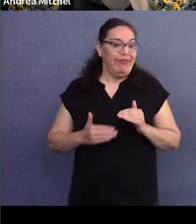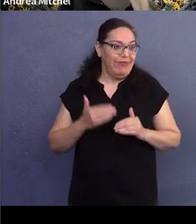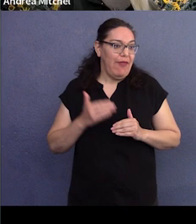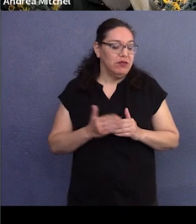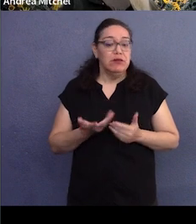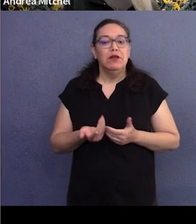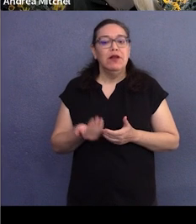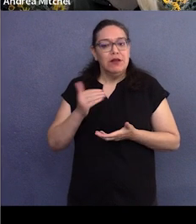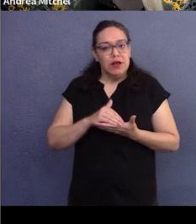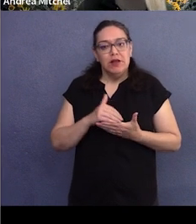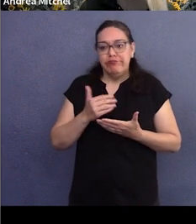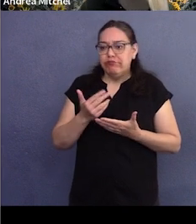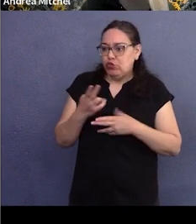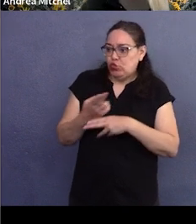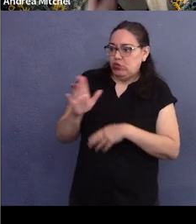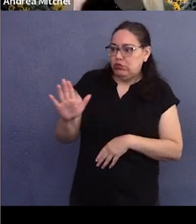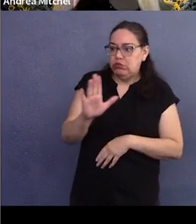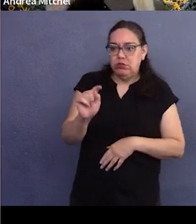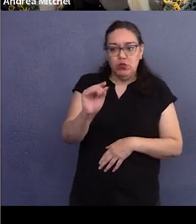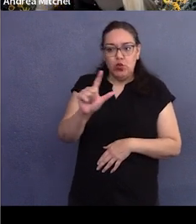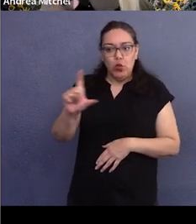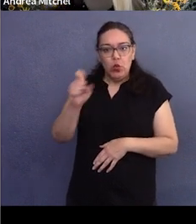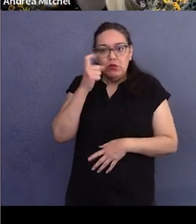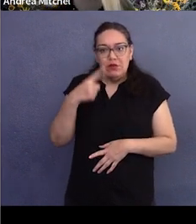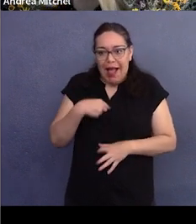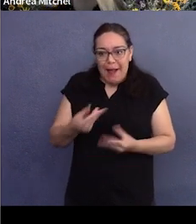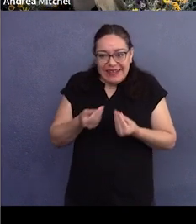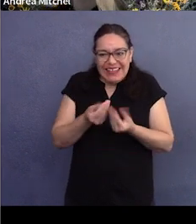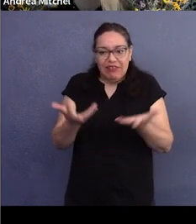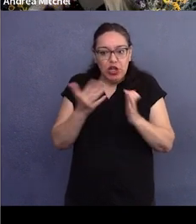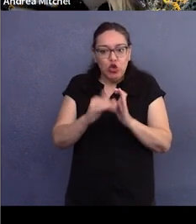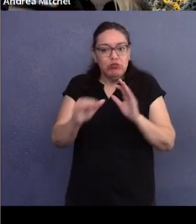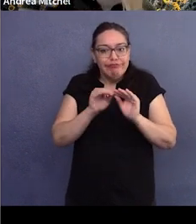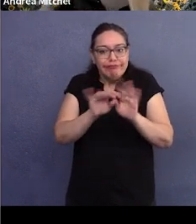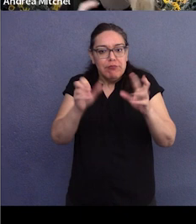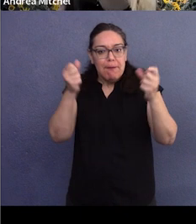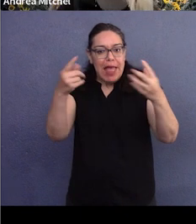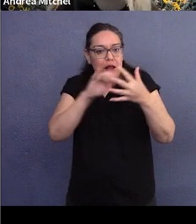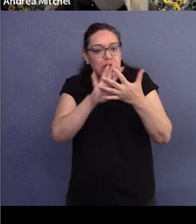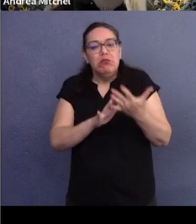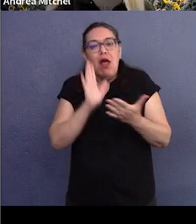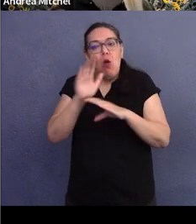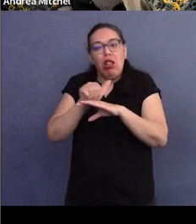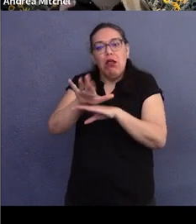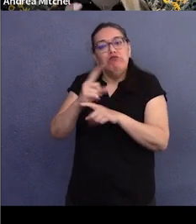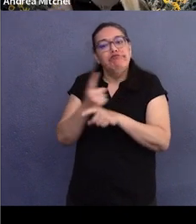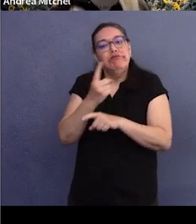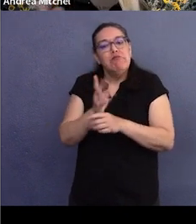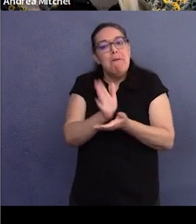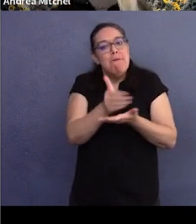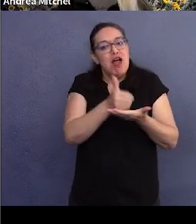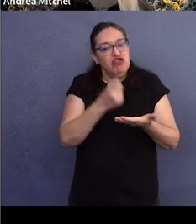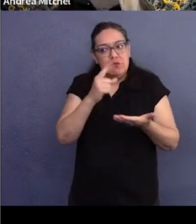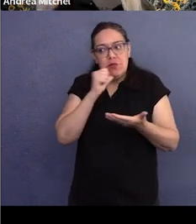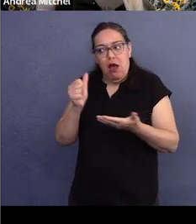Again, use your tools. I'm giving you all sorts of stuff. I will send you a regular budget, a non-Creative Core